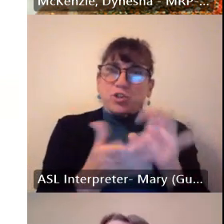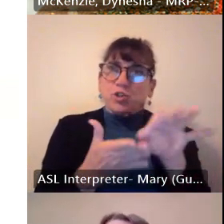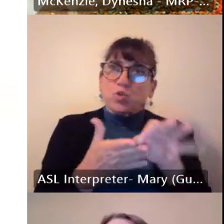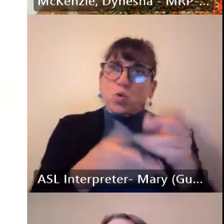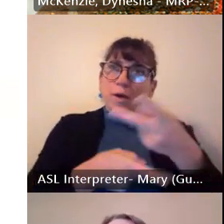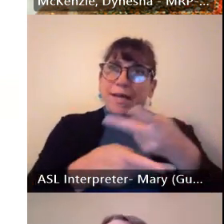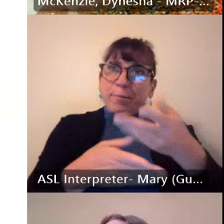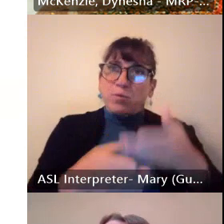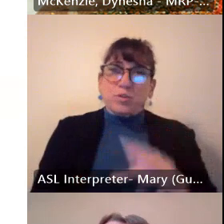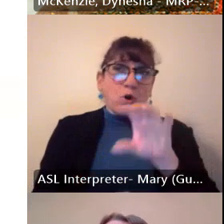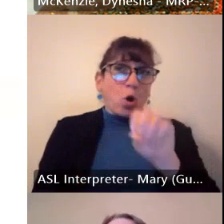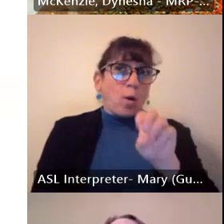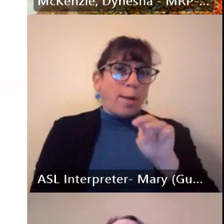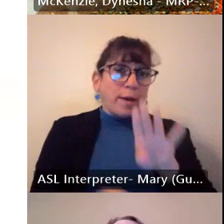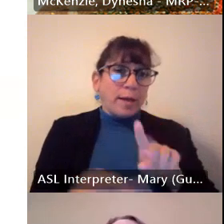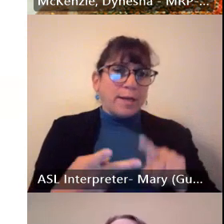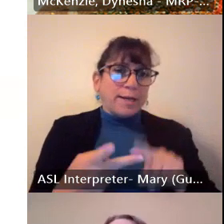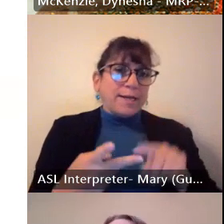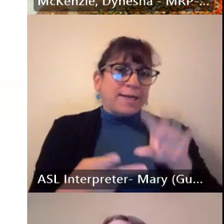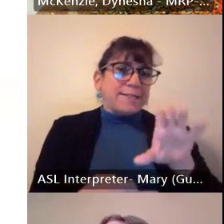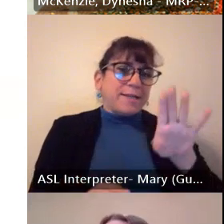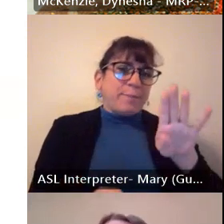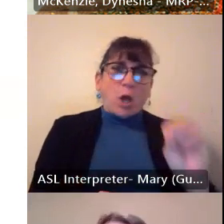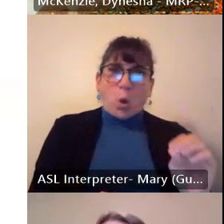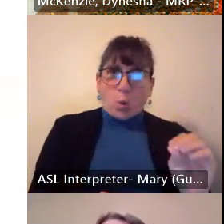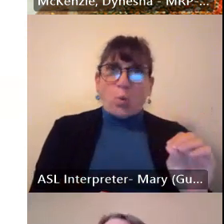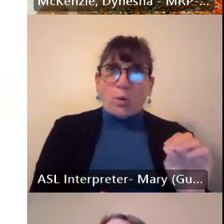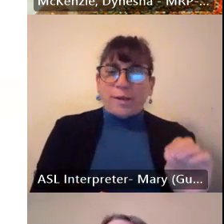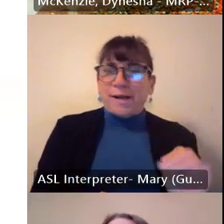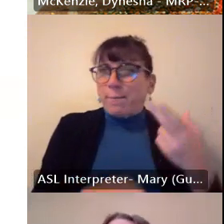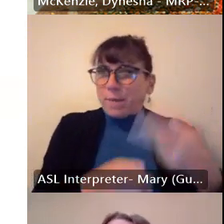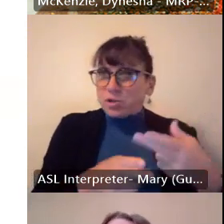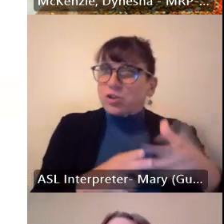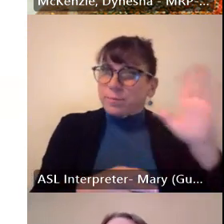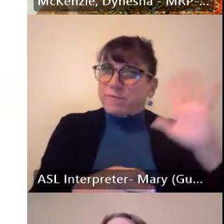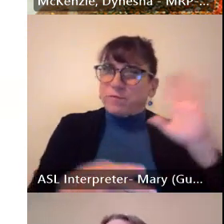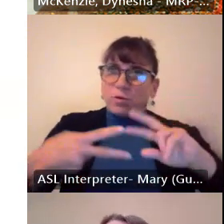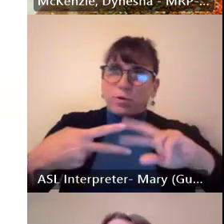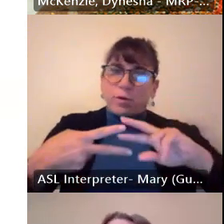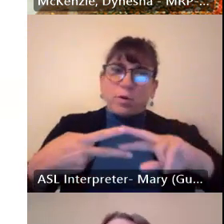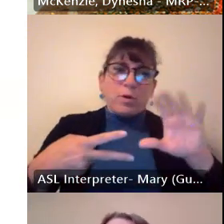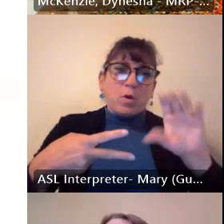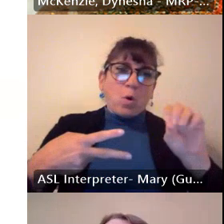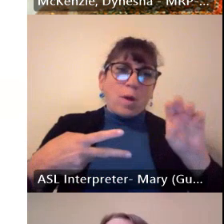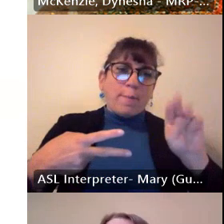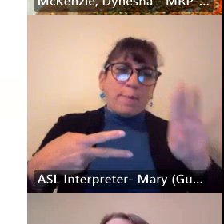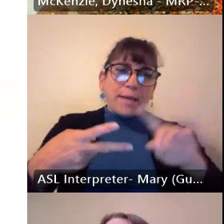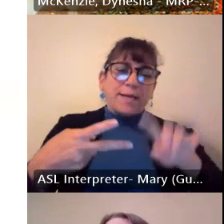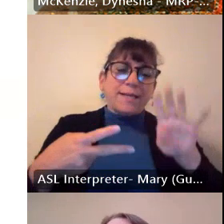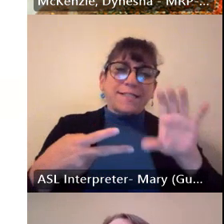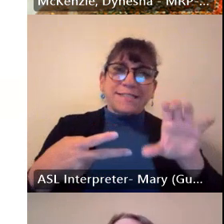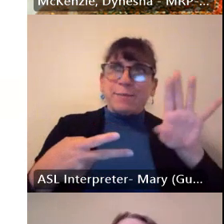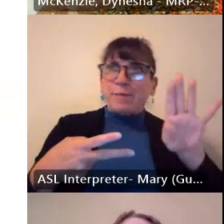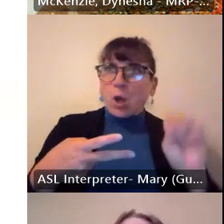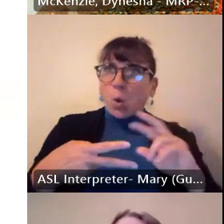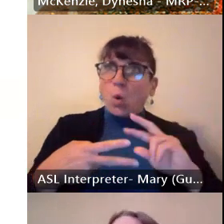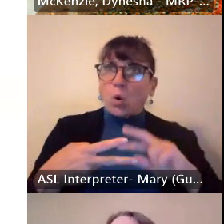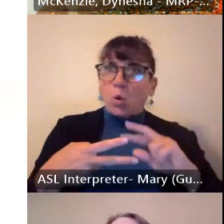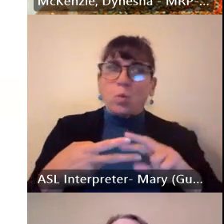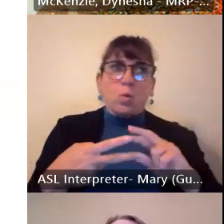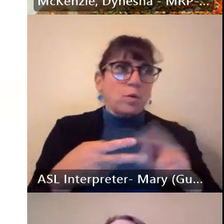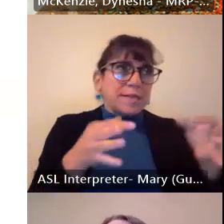are OMB and CBO. As I mentioned earlier, both OMB and CBO will estimate how much a